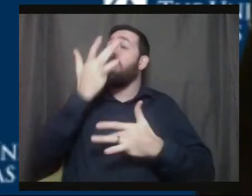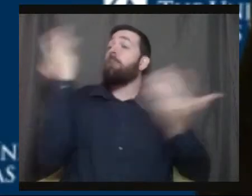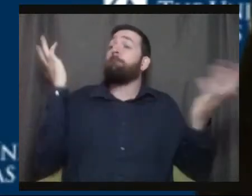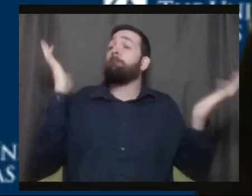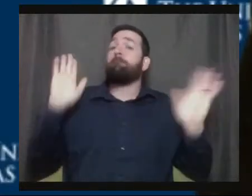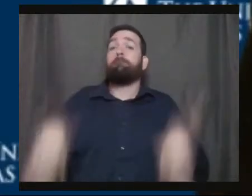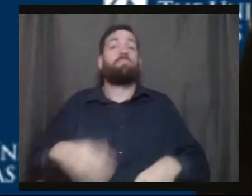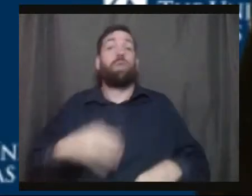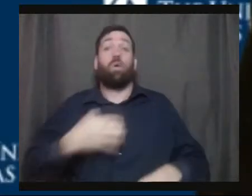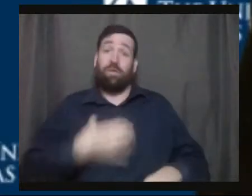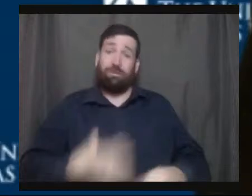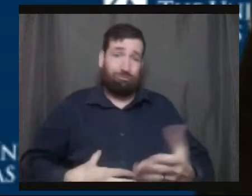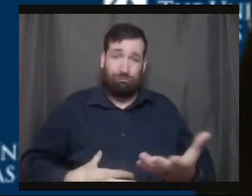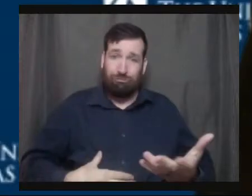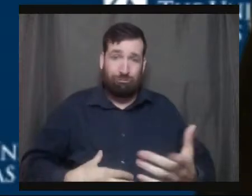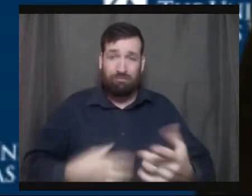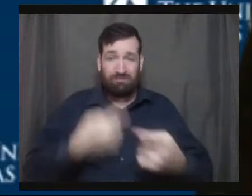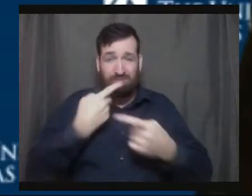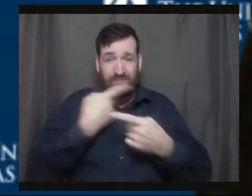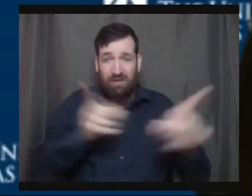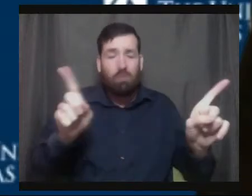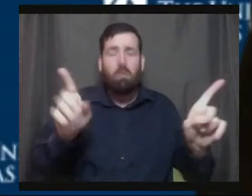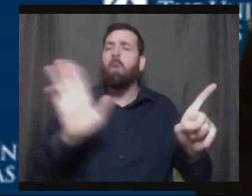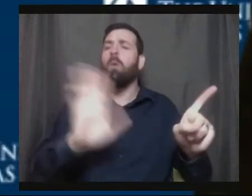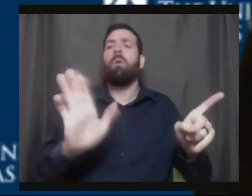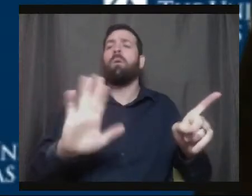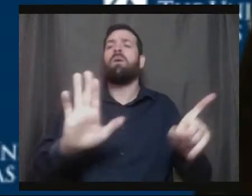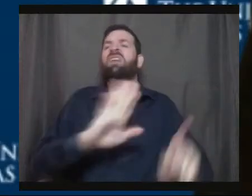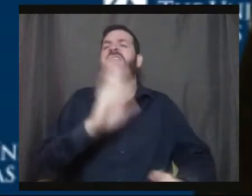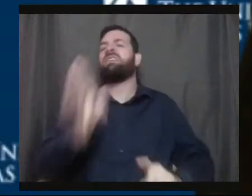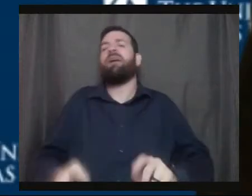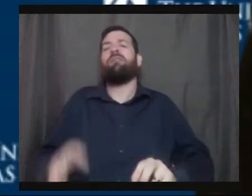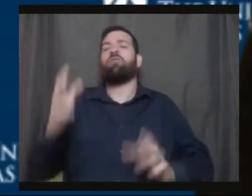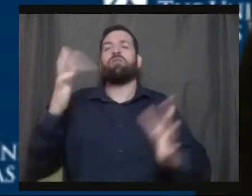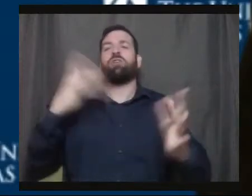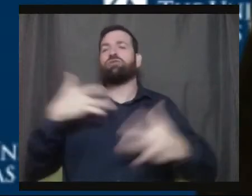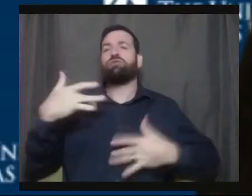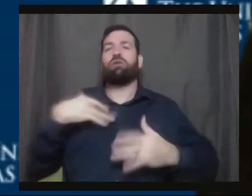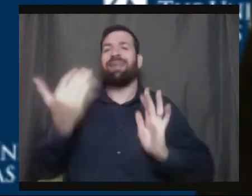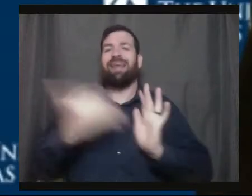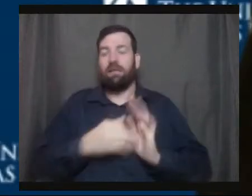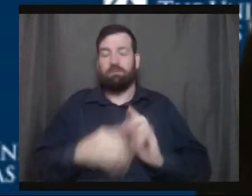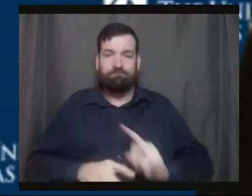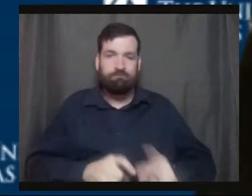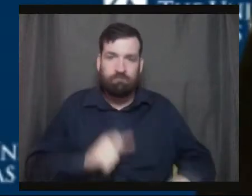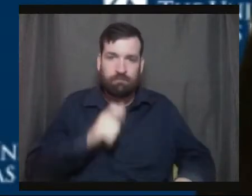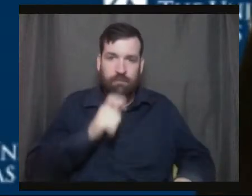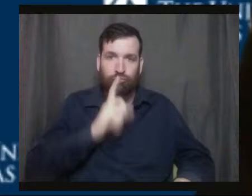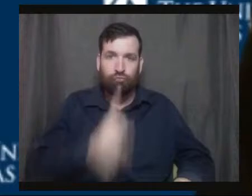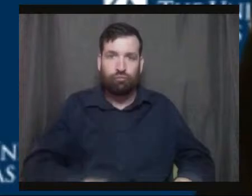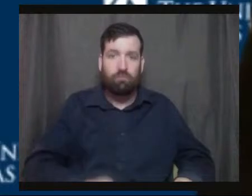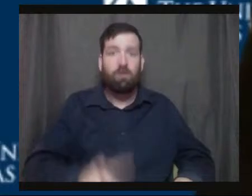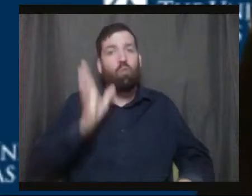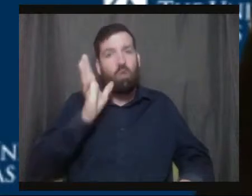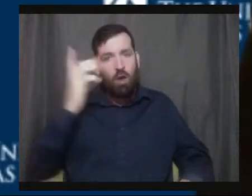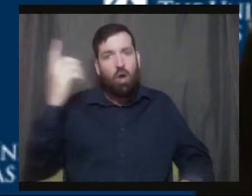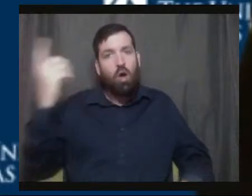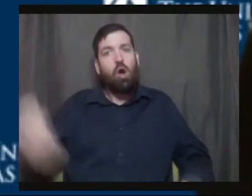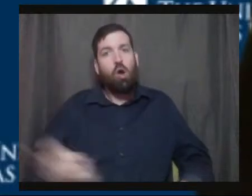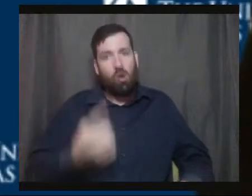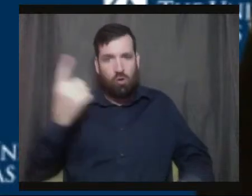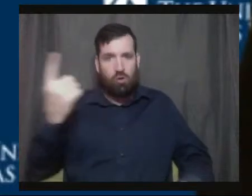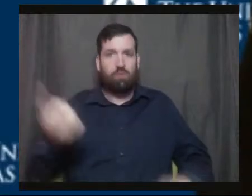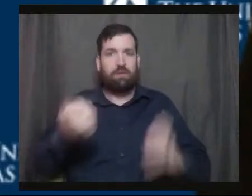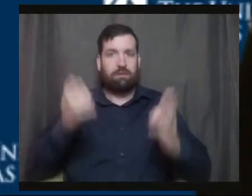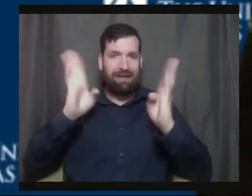if I could tell all patients you're never going to have to worry about your weight again, but that's just not true. They're always going to have to pay attention and